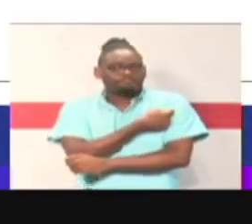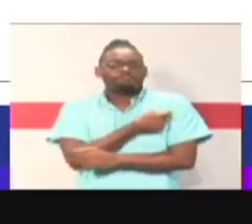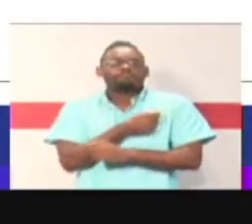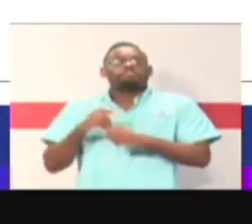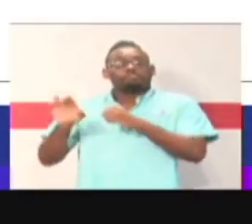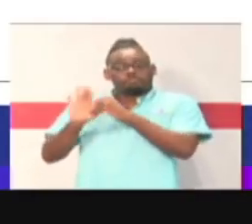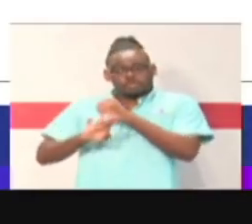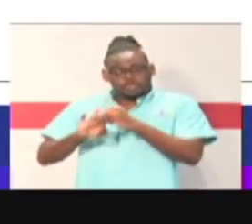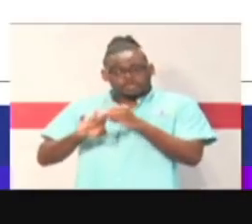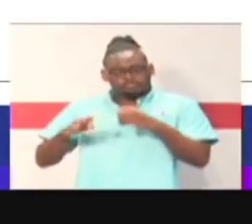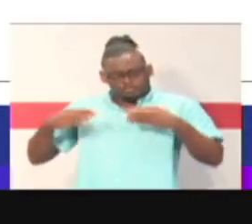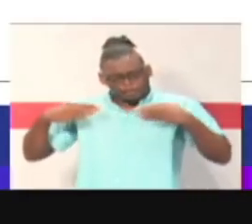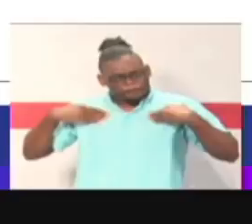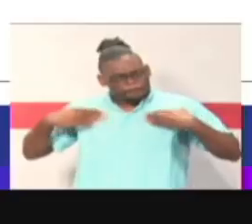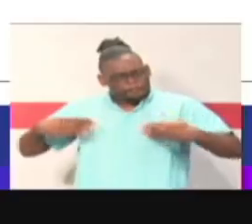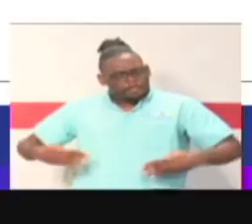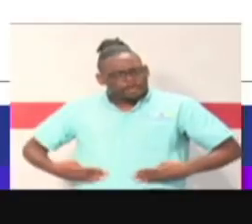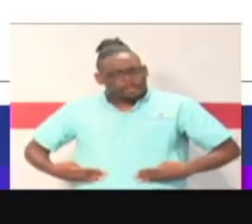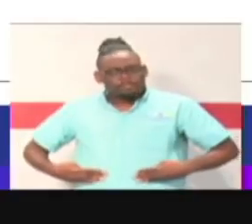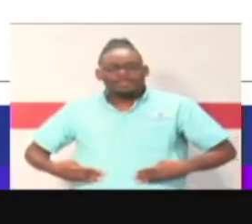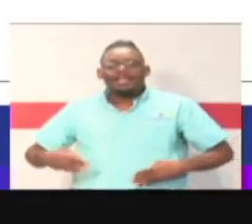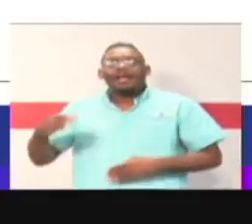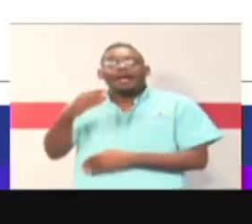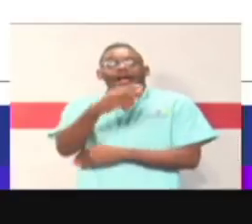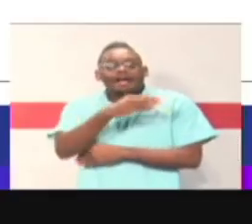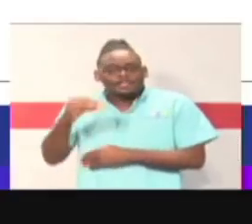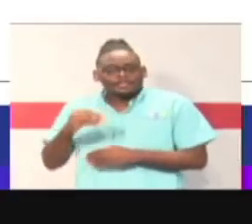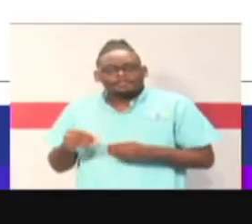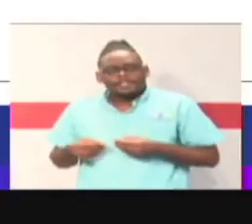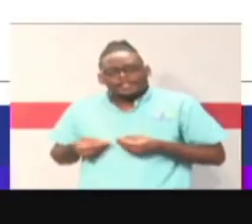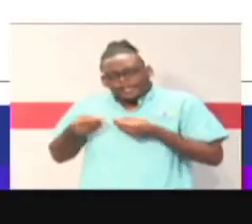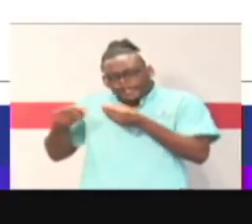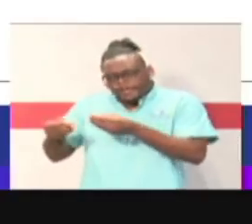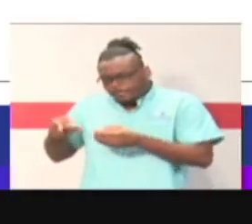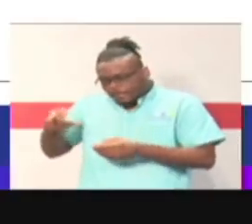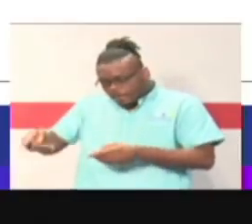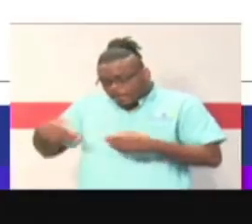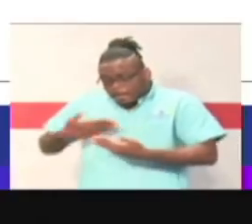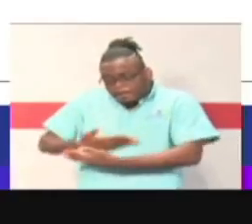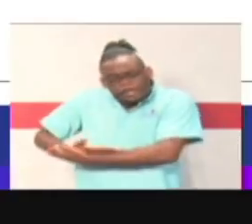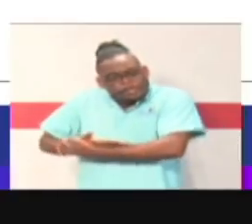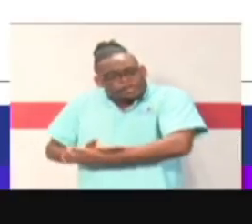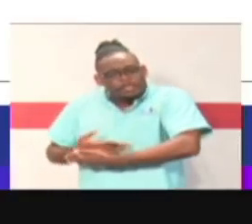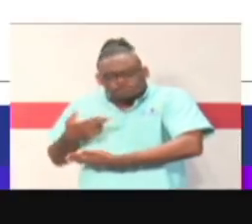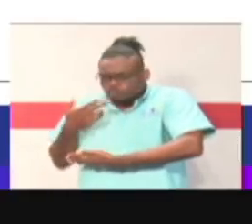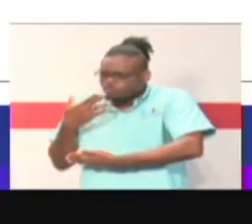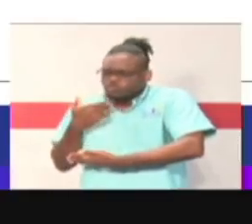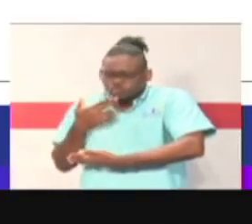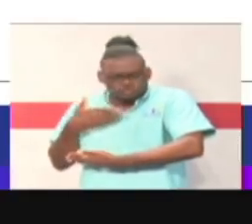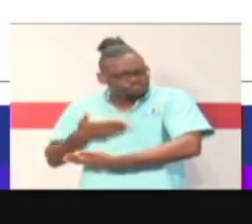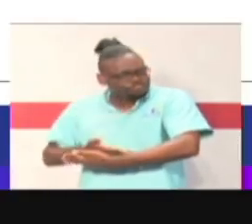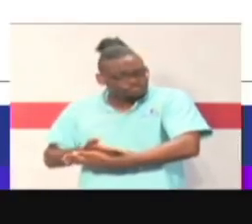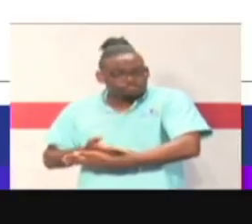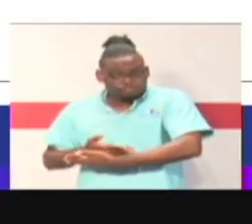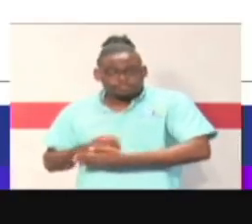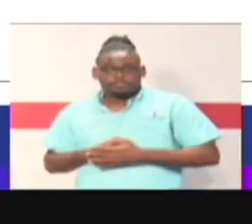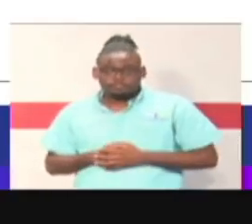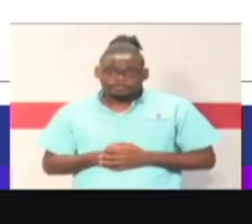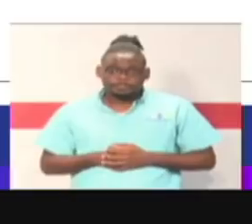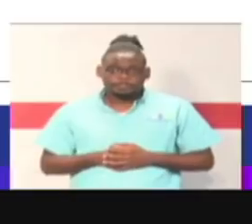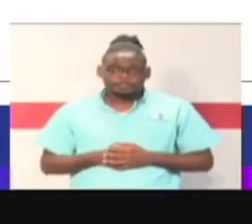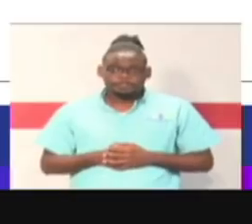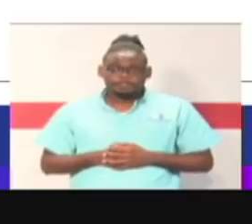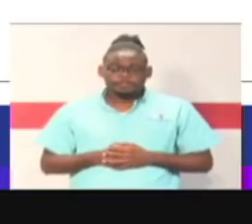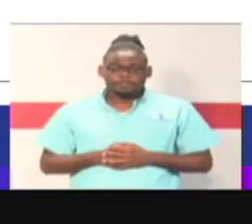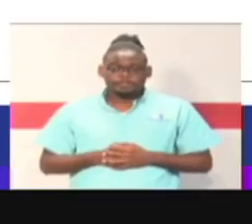your baby some level of protection when the baby is born. Next slide. So some of you all would have pulled